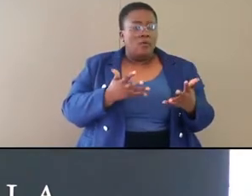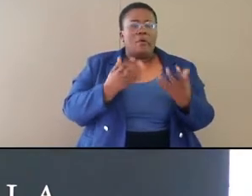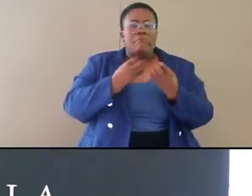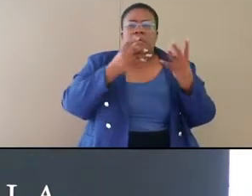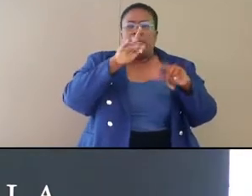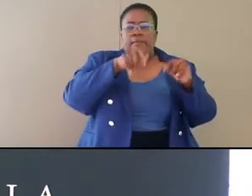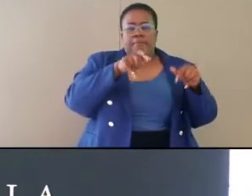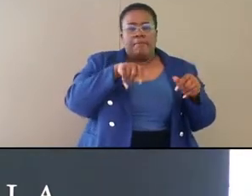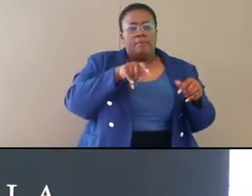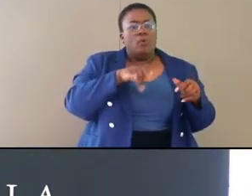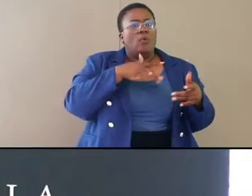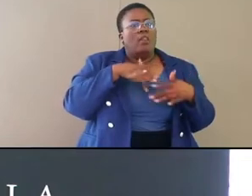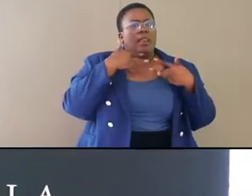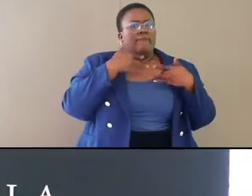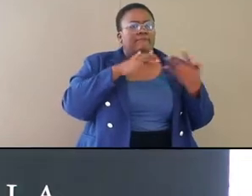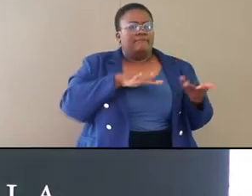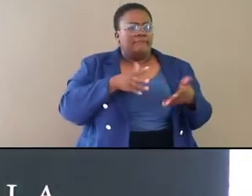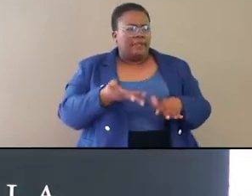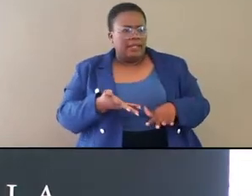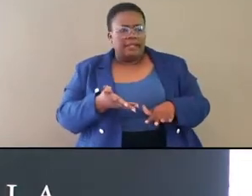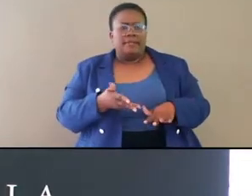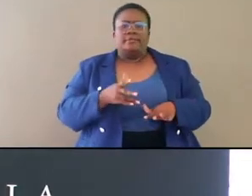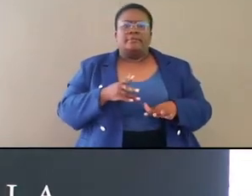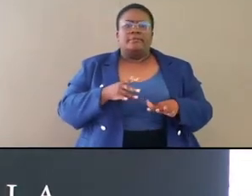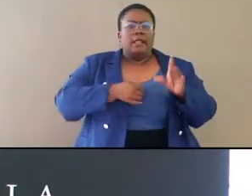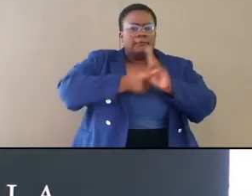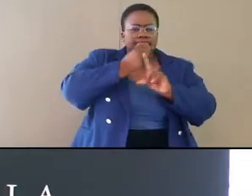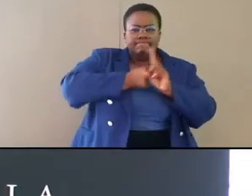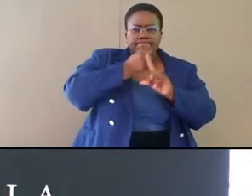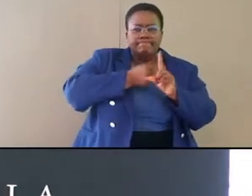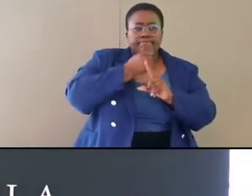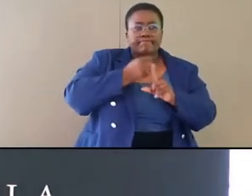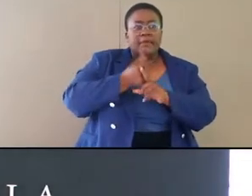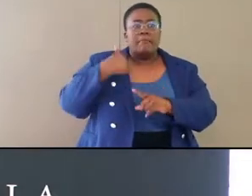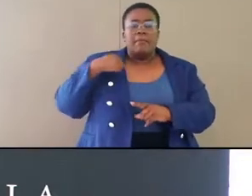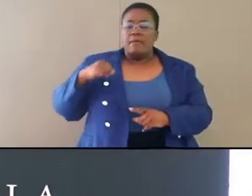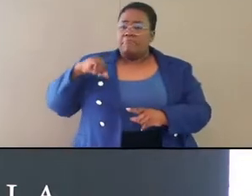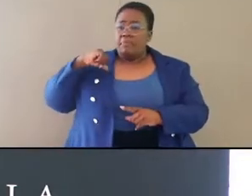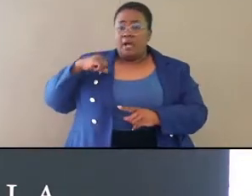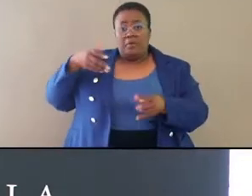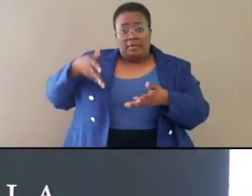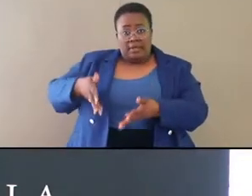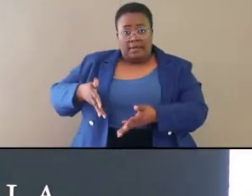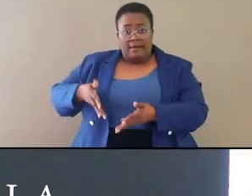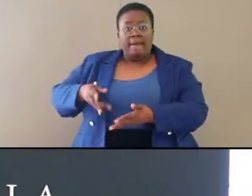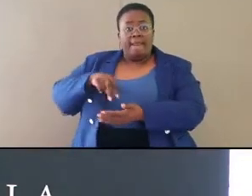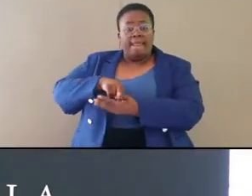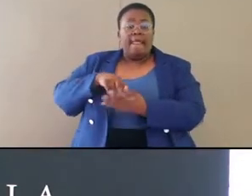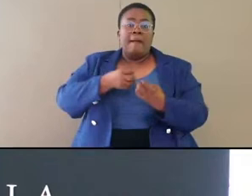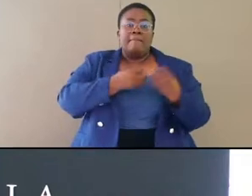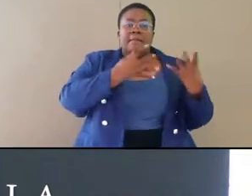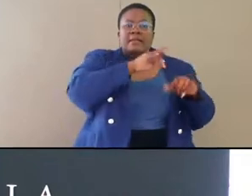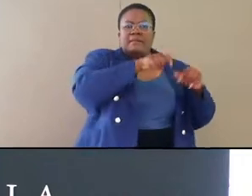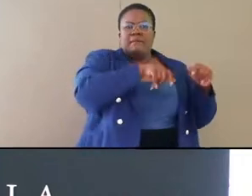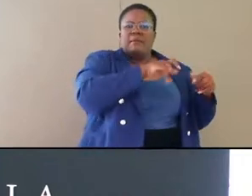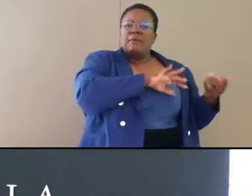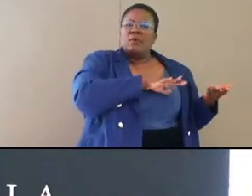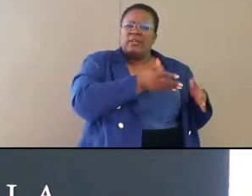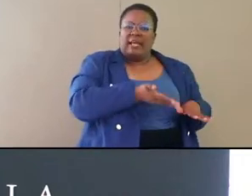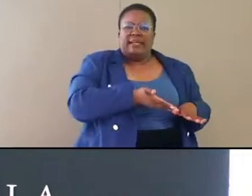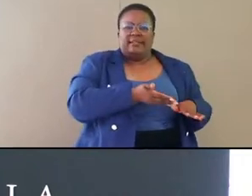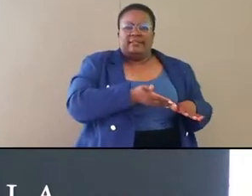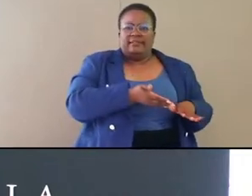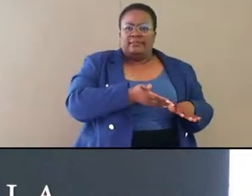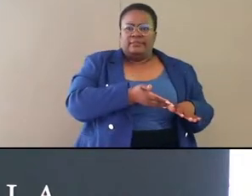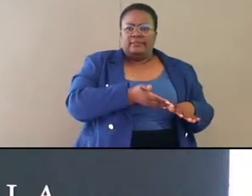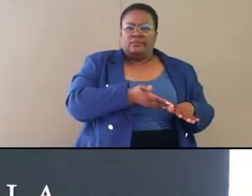today, I can stand here and be proud that I'm standing here, but I can tell you I left many of them in graves all over the world.